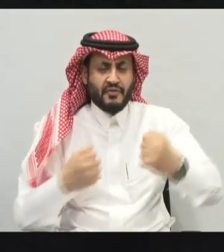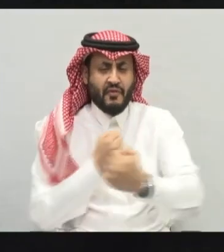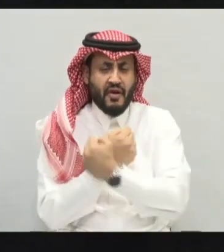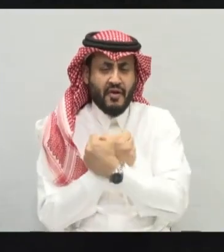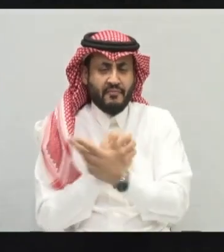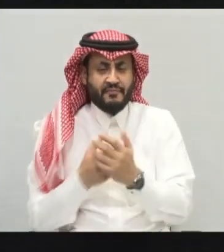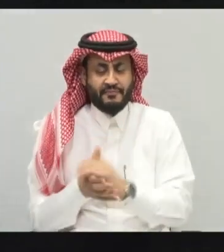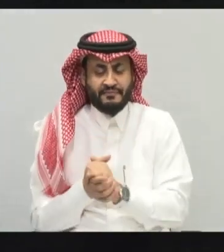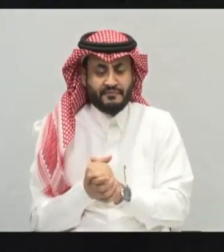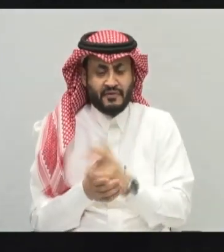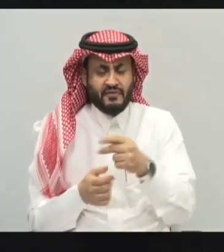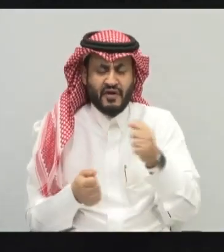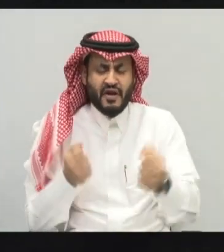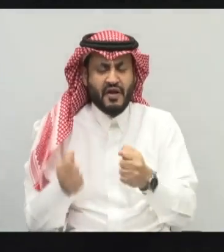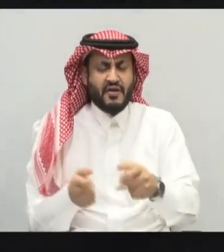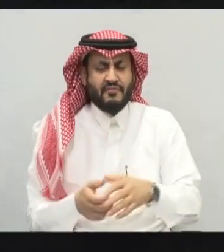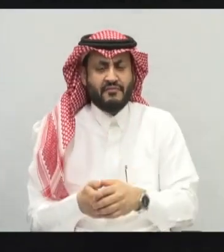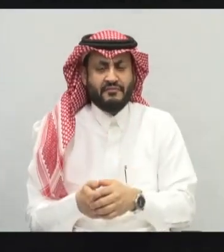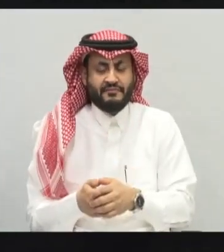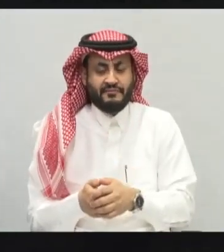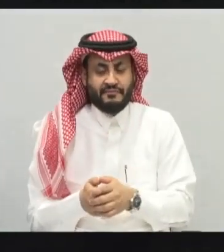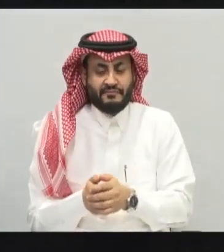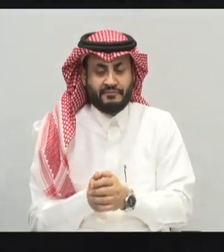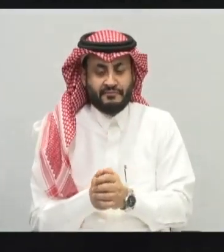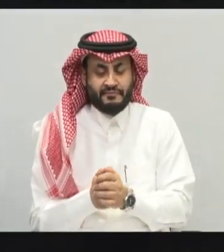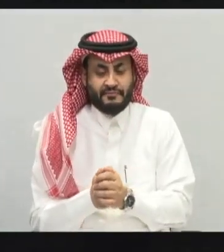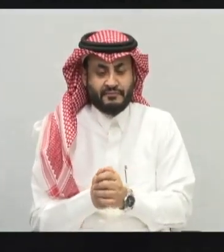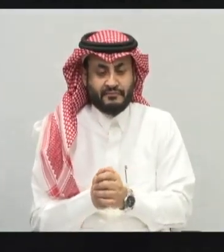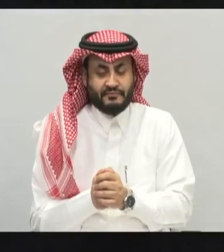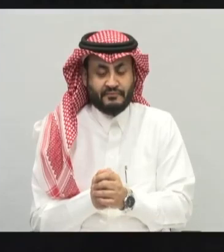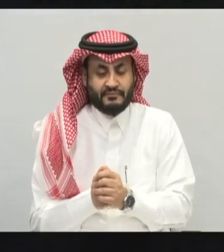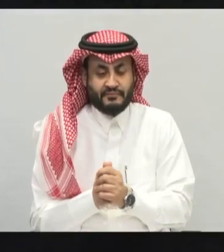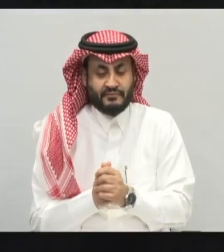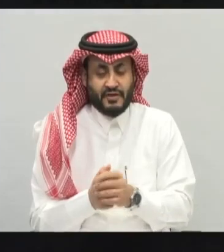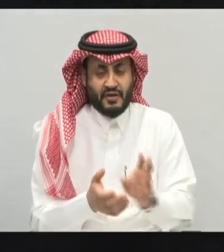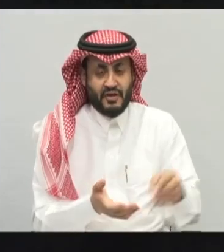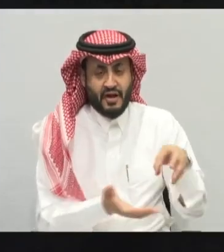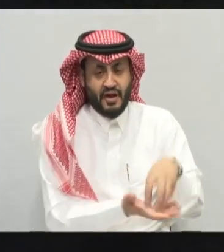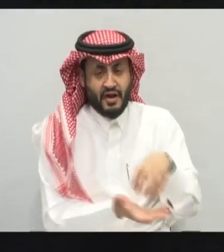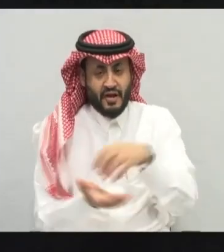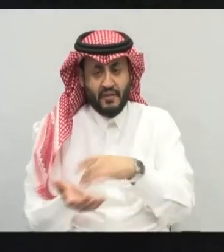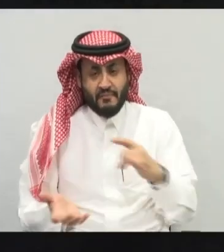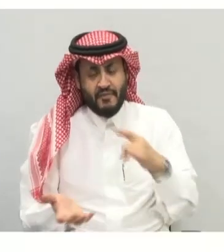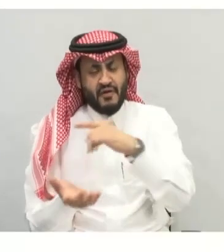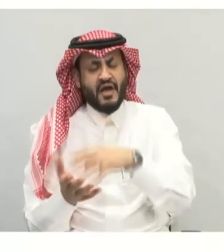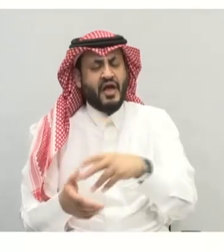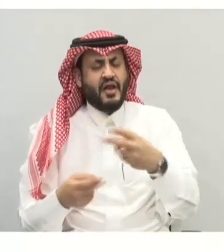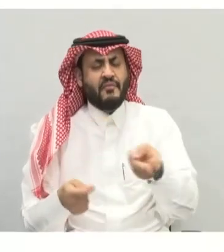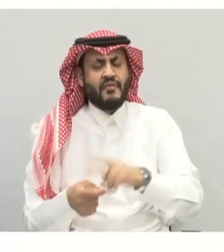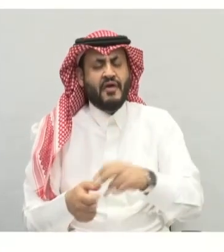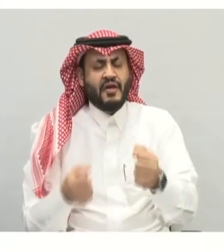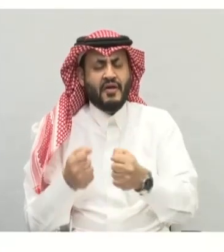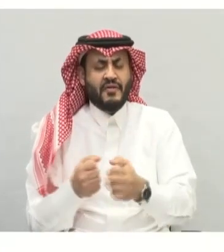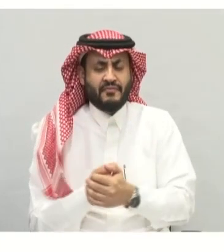the problems some of the issues that usually people may face when they travel to a different country and after